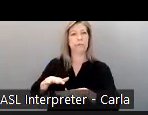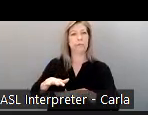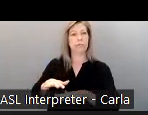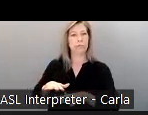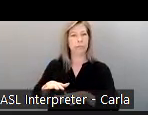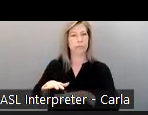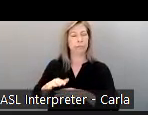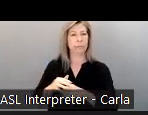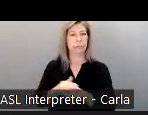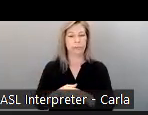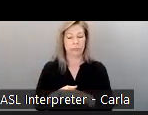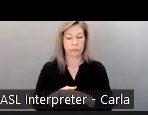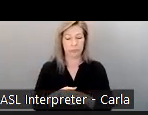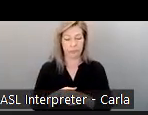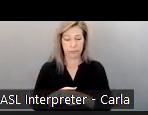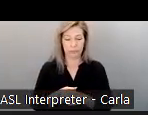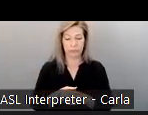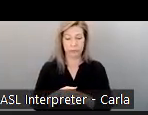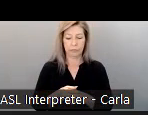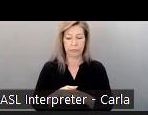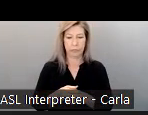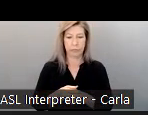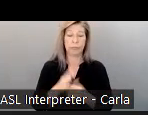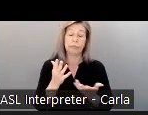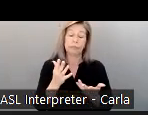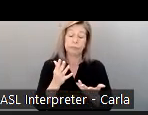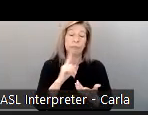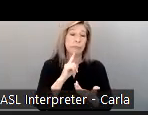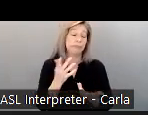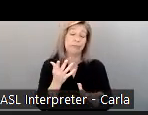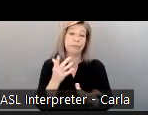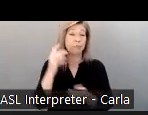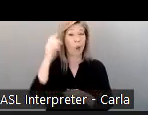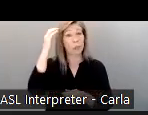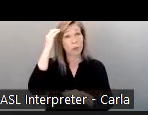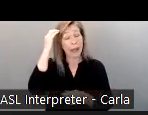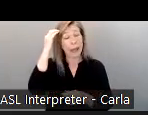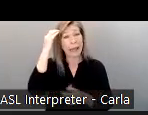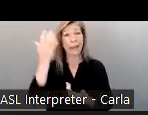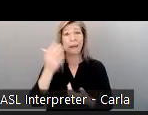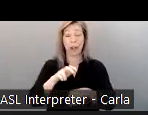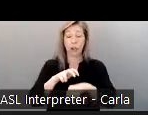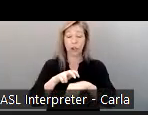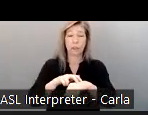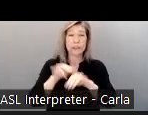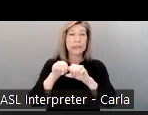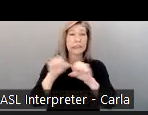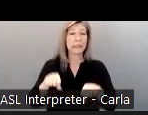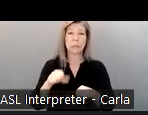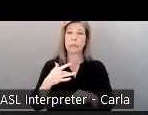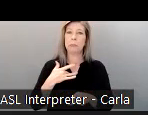Because unfortunately, our brains are and our nervous systems are kind of Velcro for negative